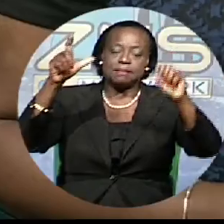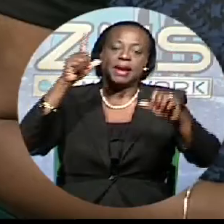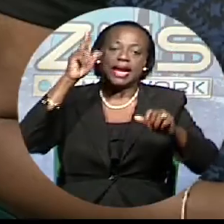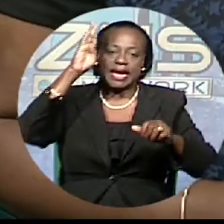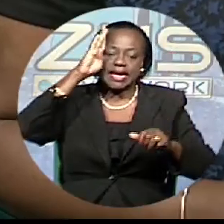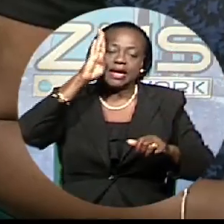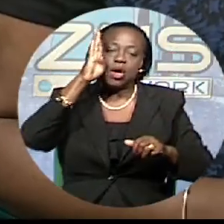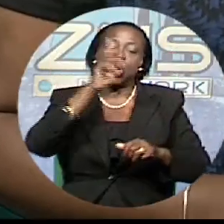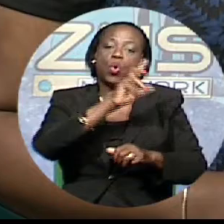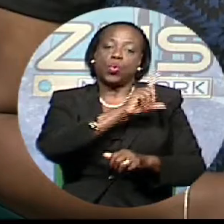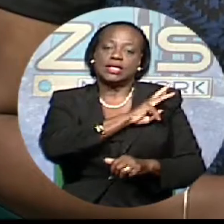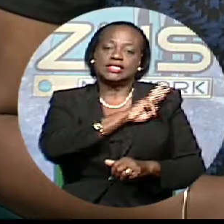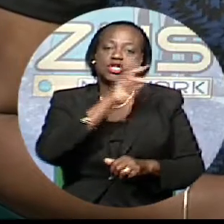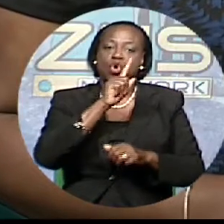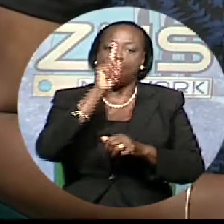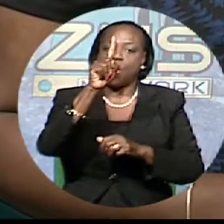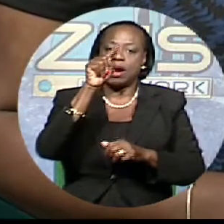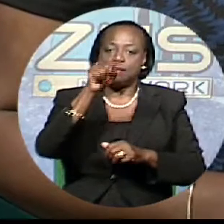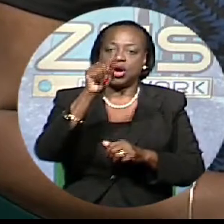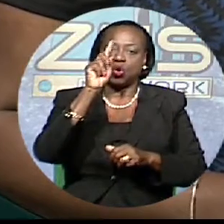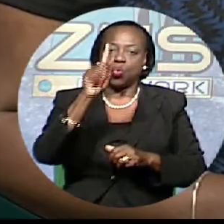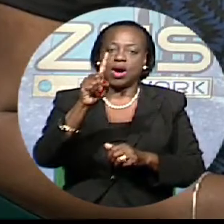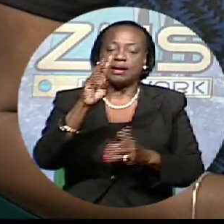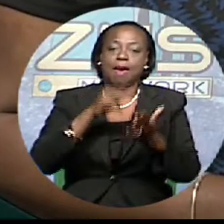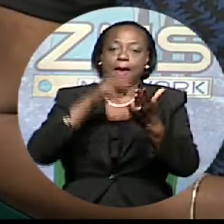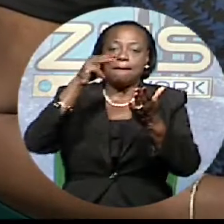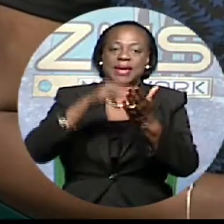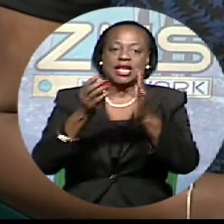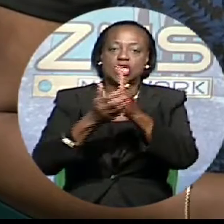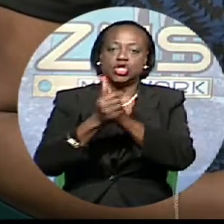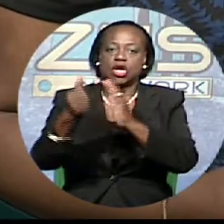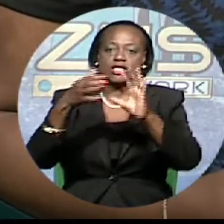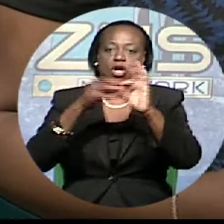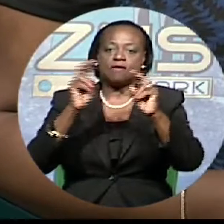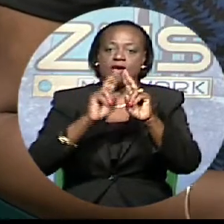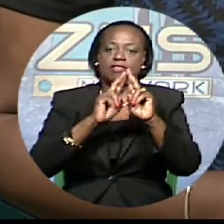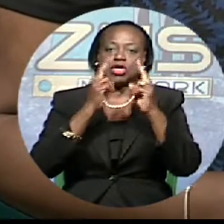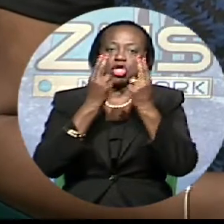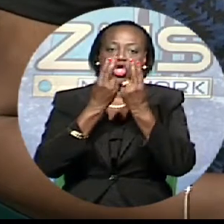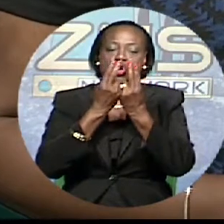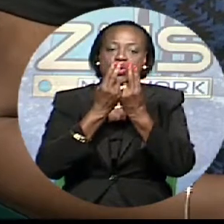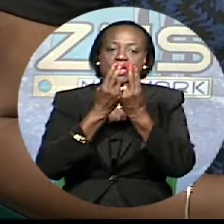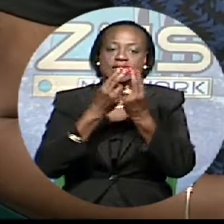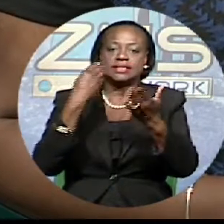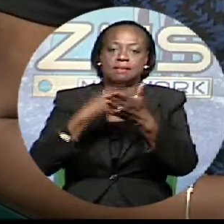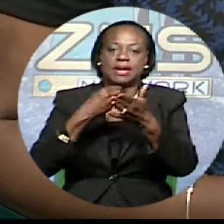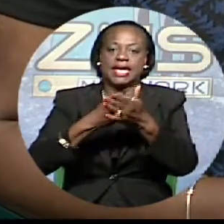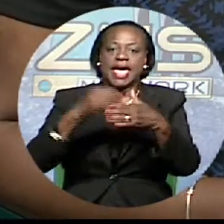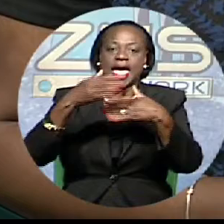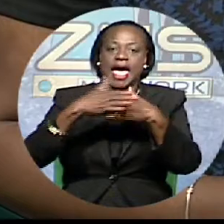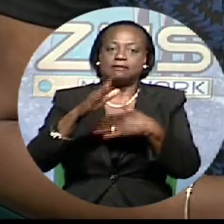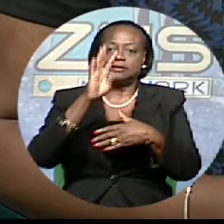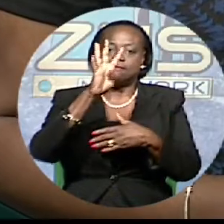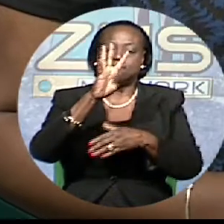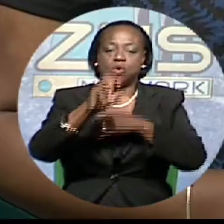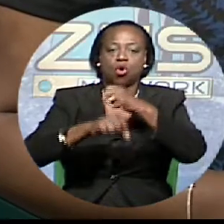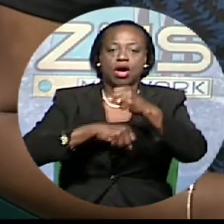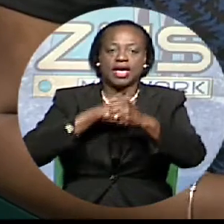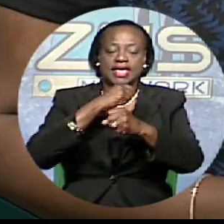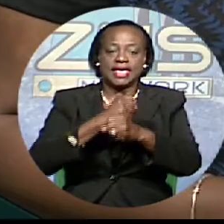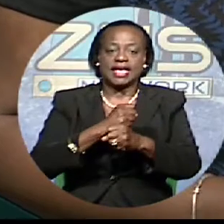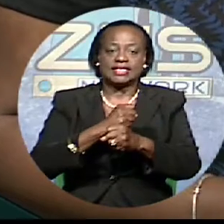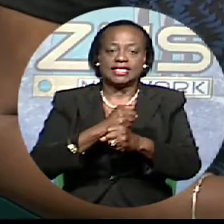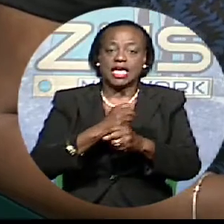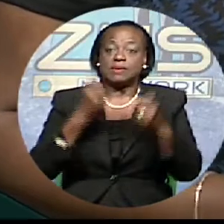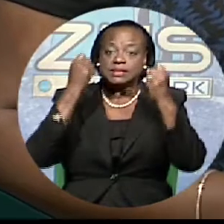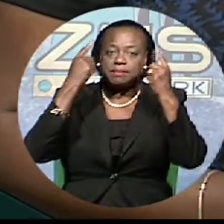$1.1 million of the union's money over 4 years. He says he's confused by Wilson's appeal of the suspension after